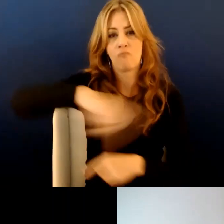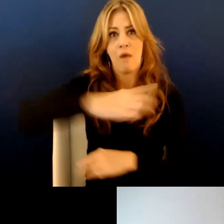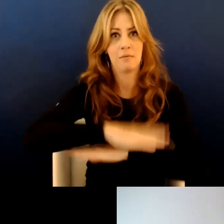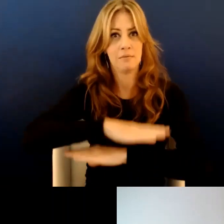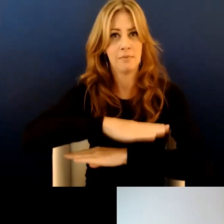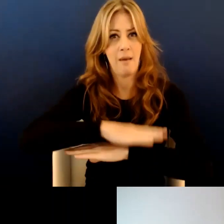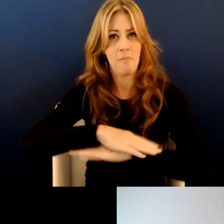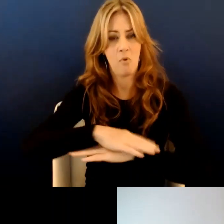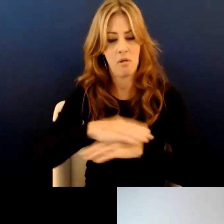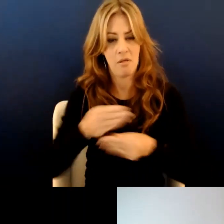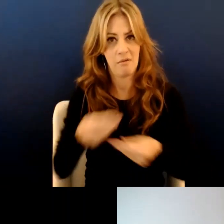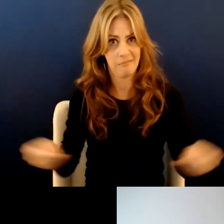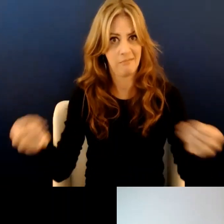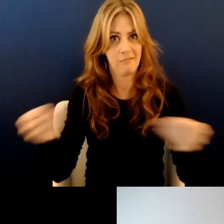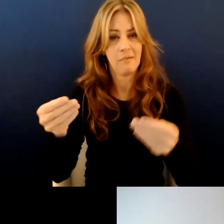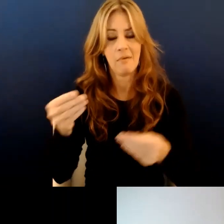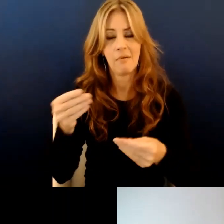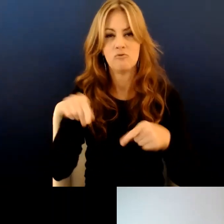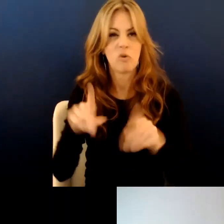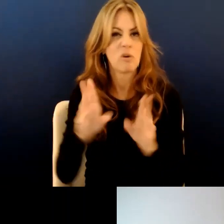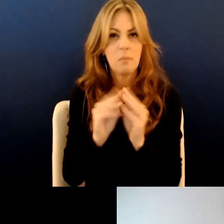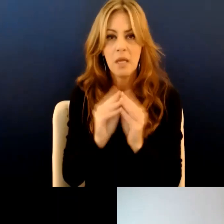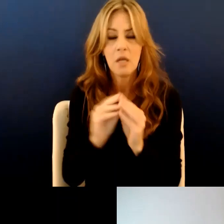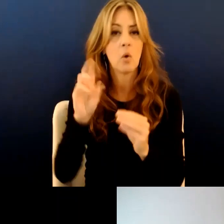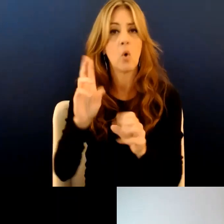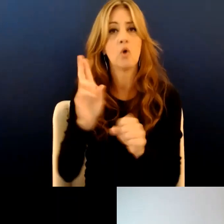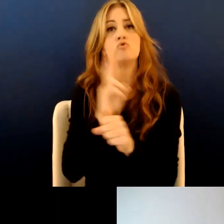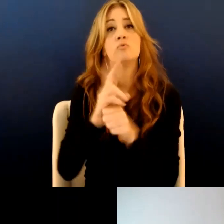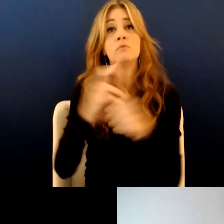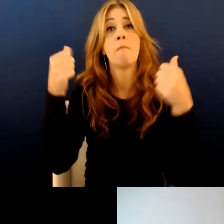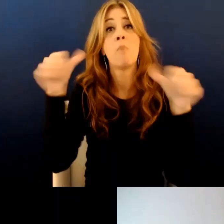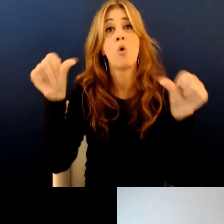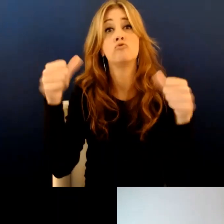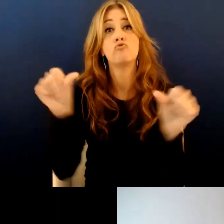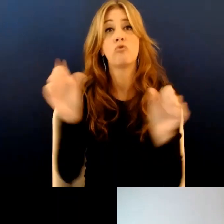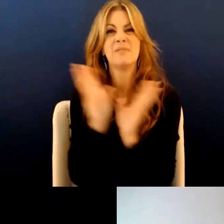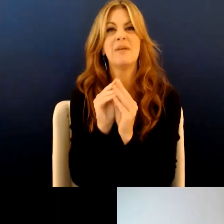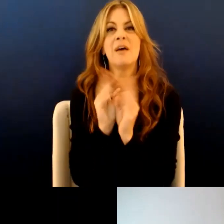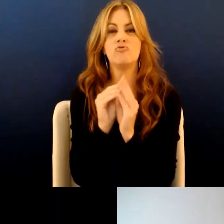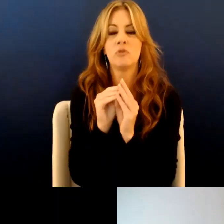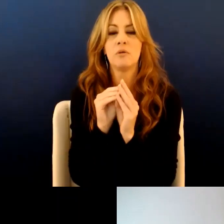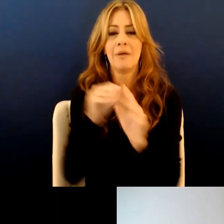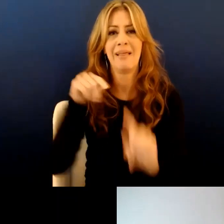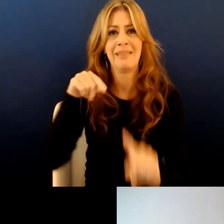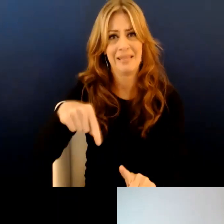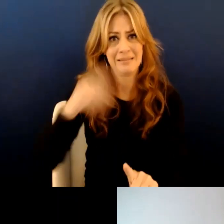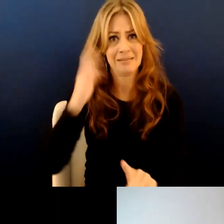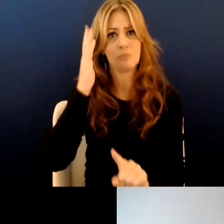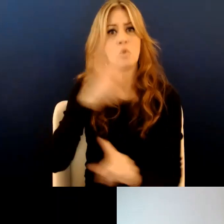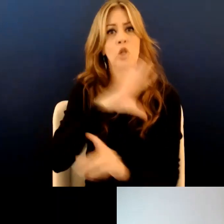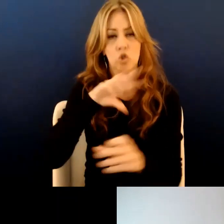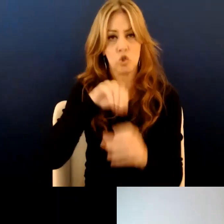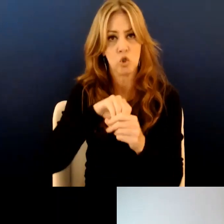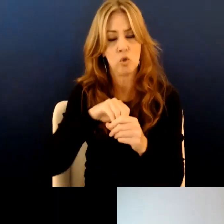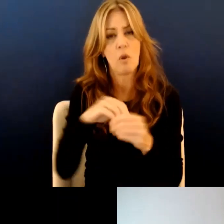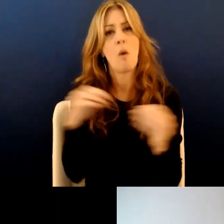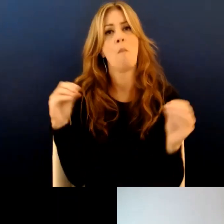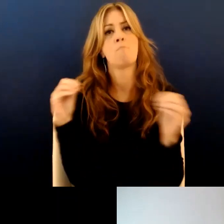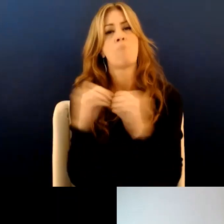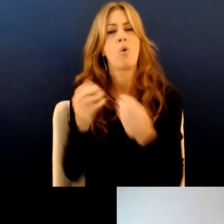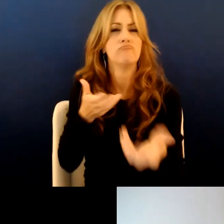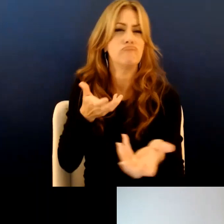other meetings, or the use of a poster session, this is bringing into a much more